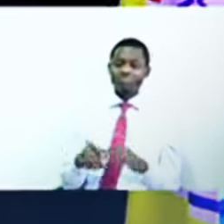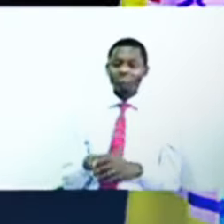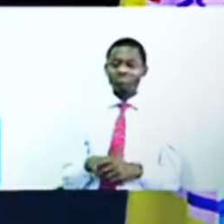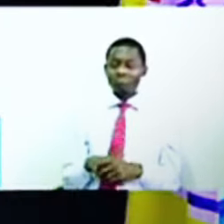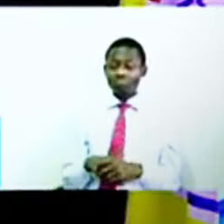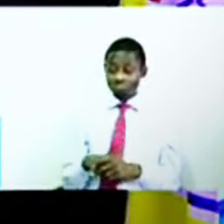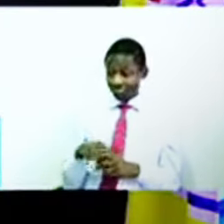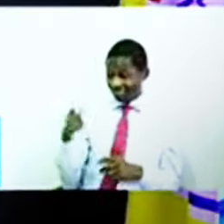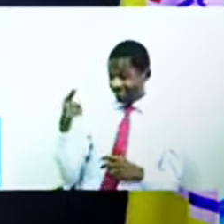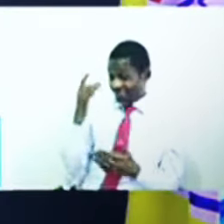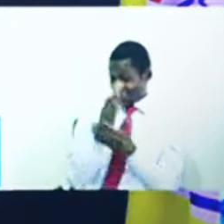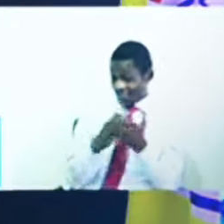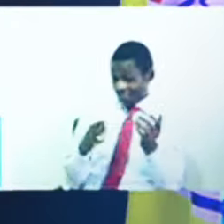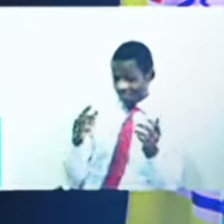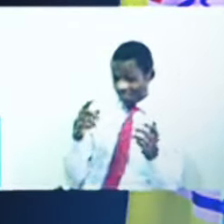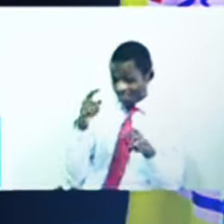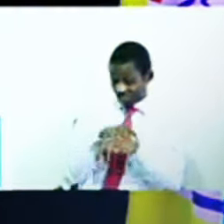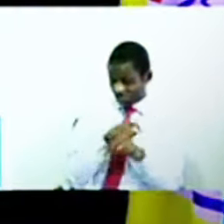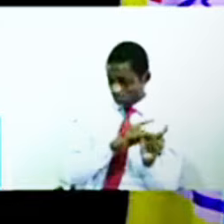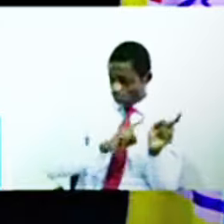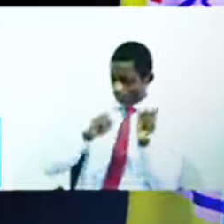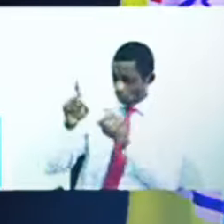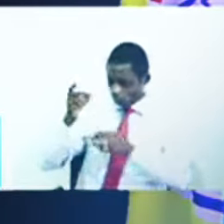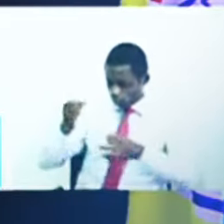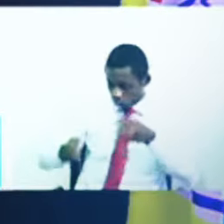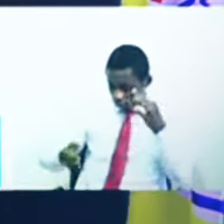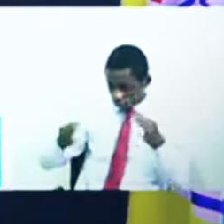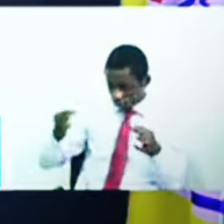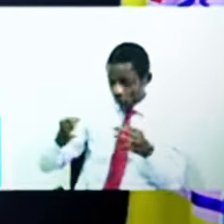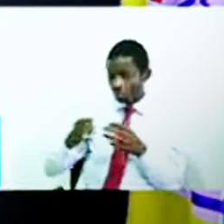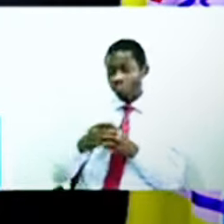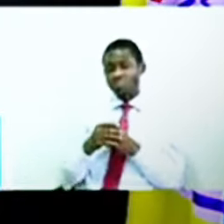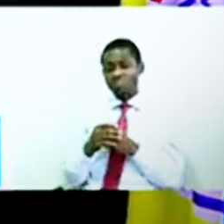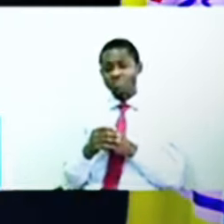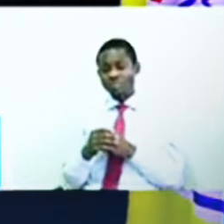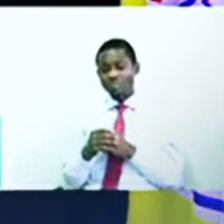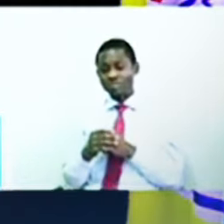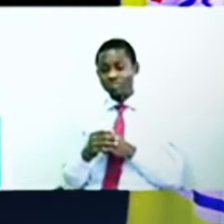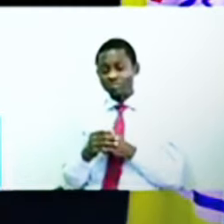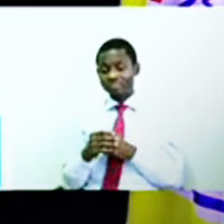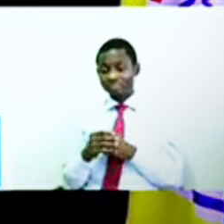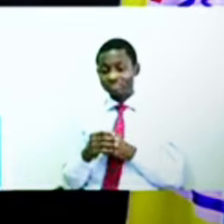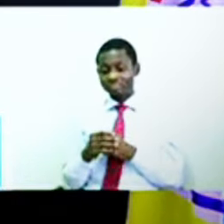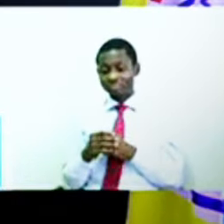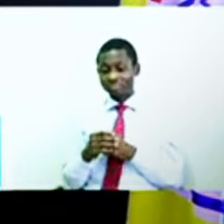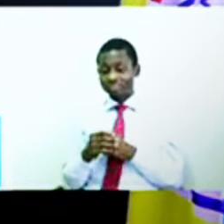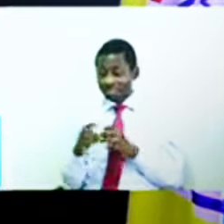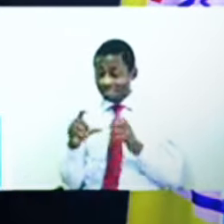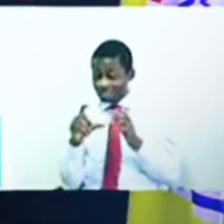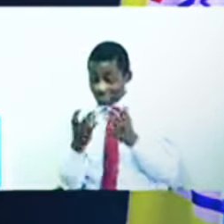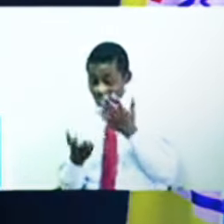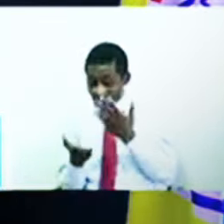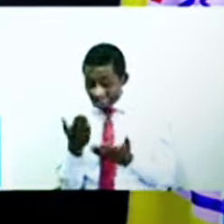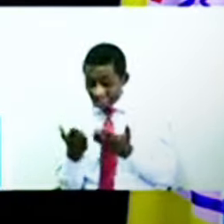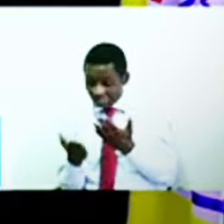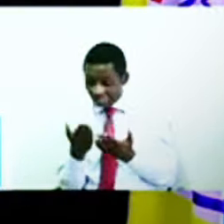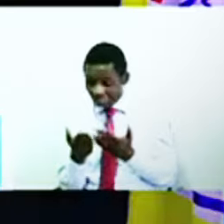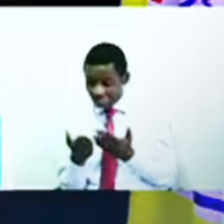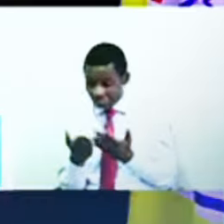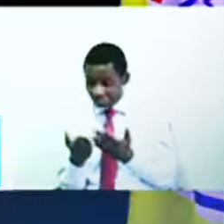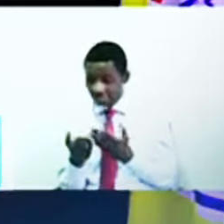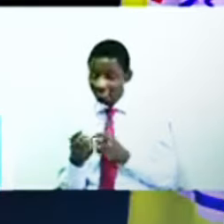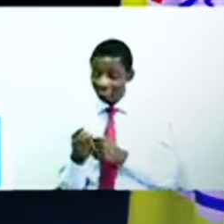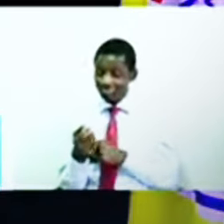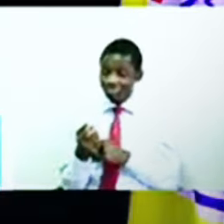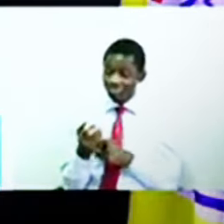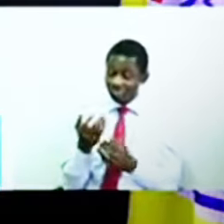and a judge will judge something in your favor. But the one who is litigating with you is so forceful that the person